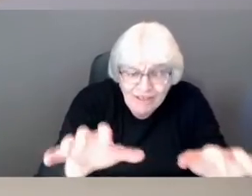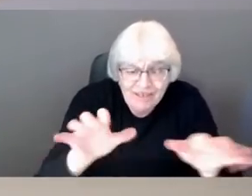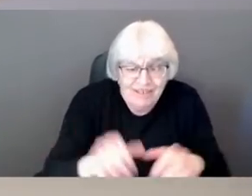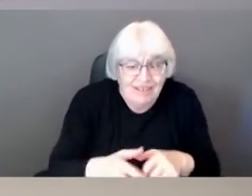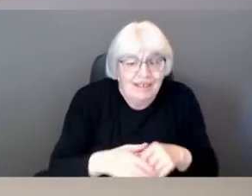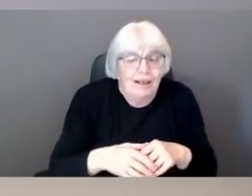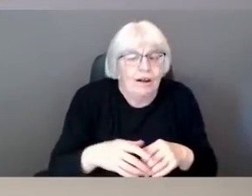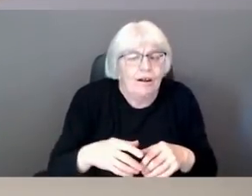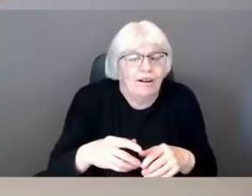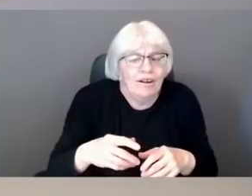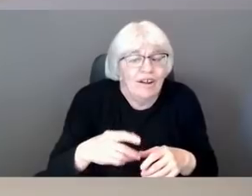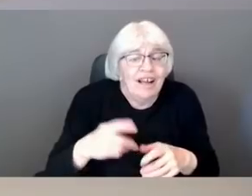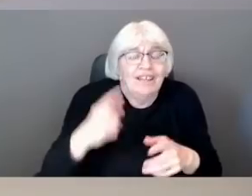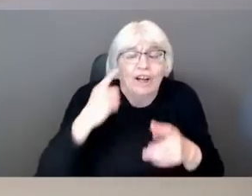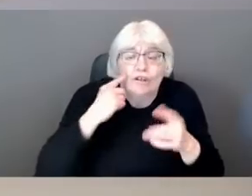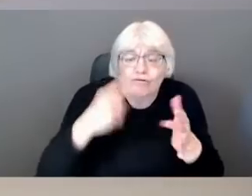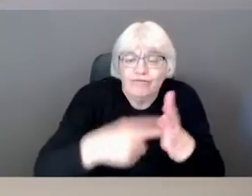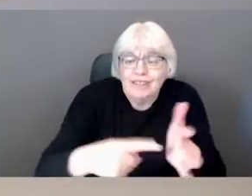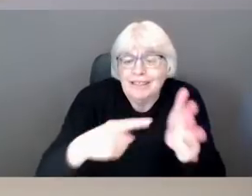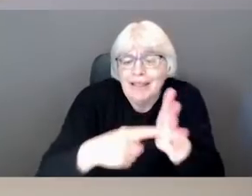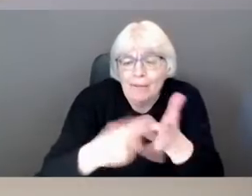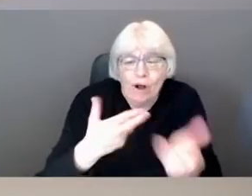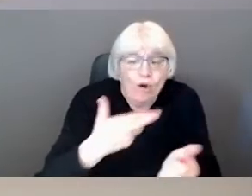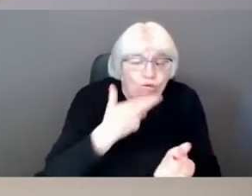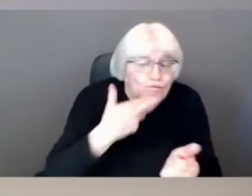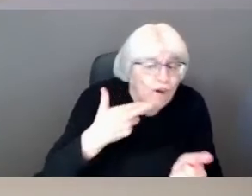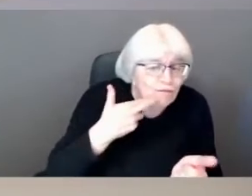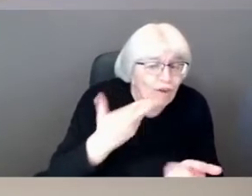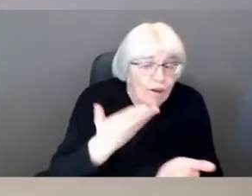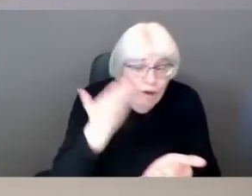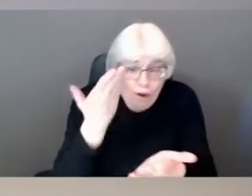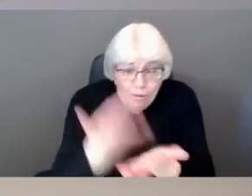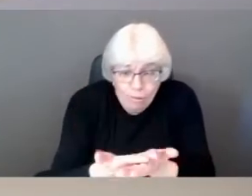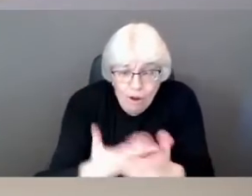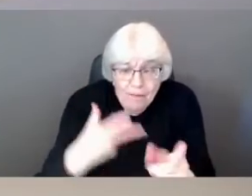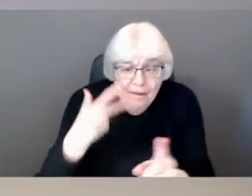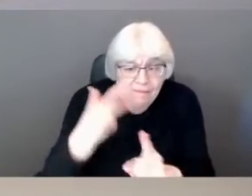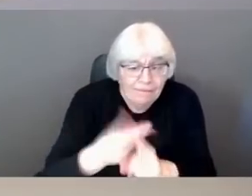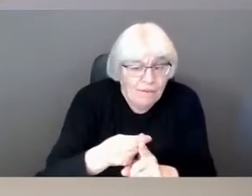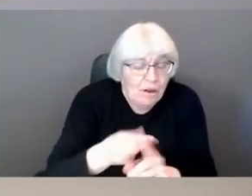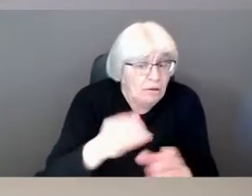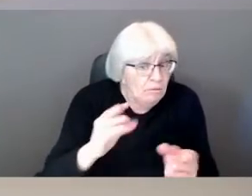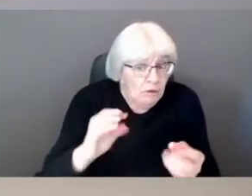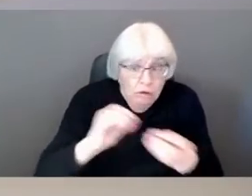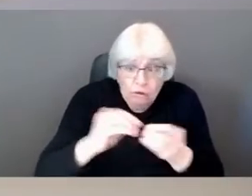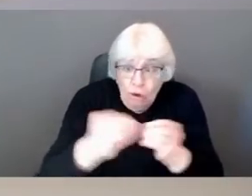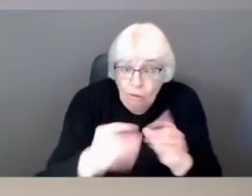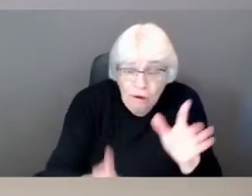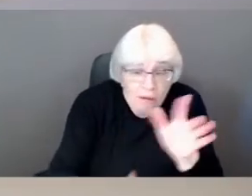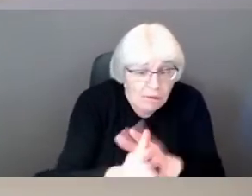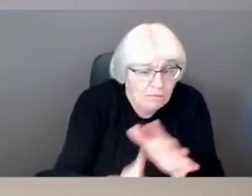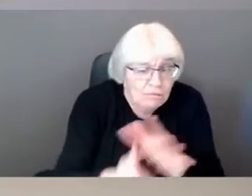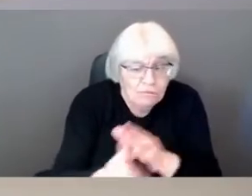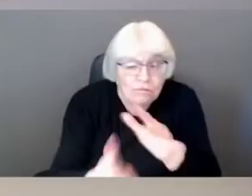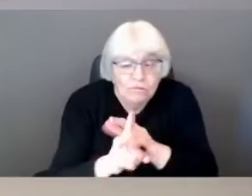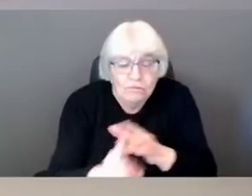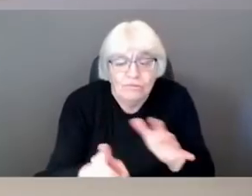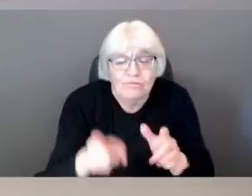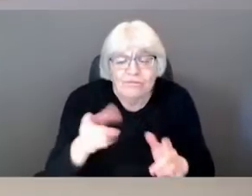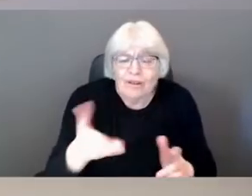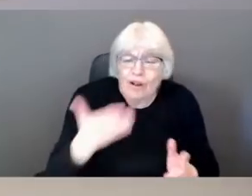Anybody getting in trouble for that? So good question. I didn't bring the enforcement numbers, and we certainly can follow